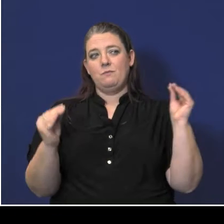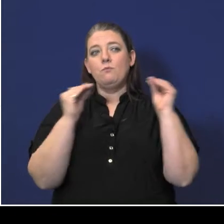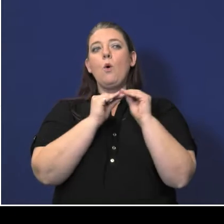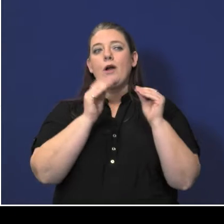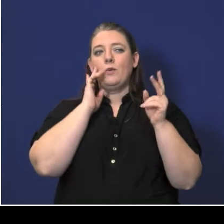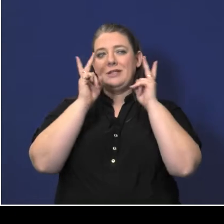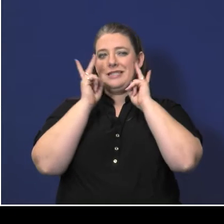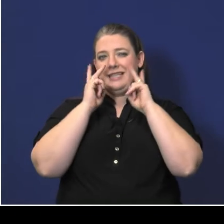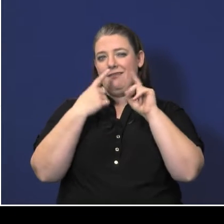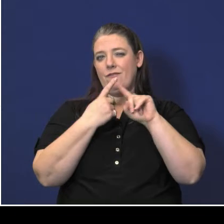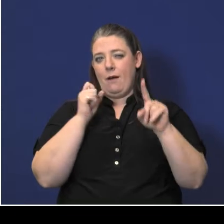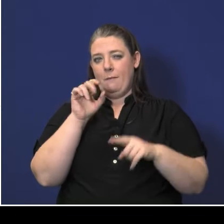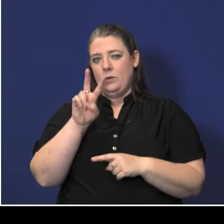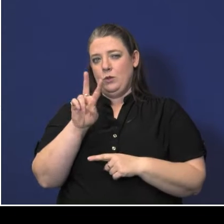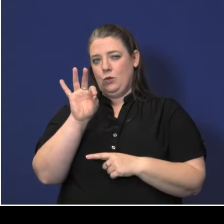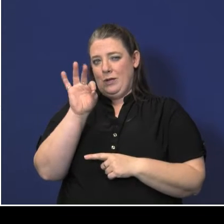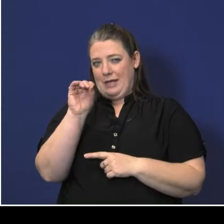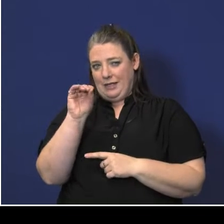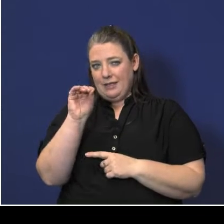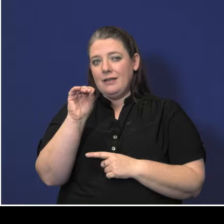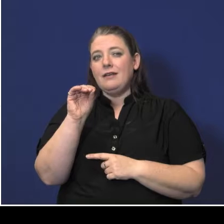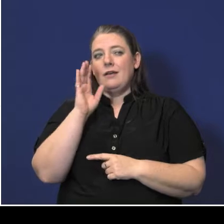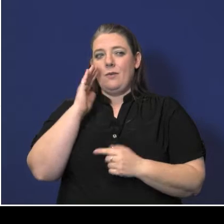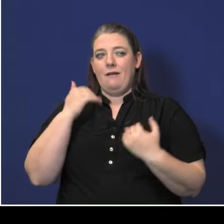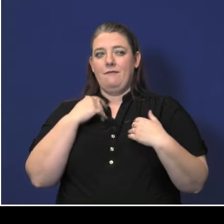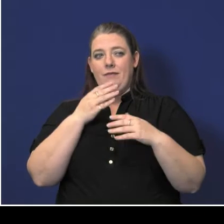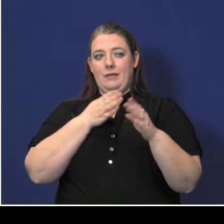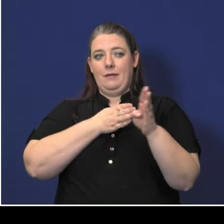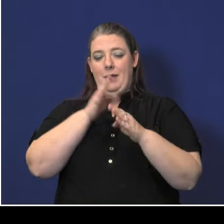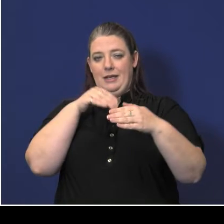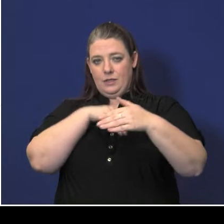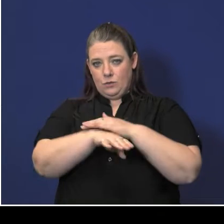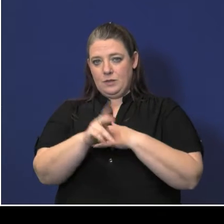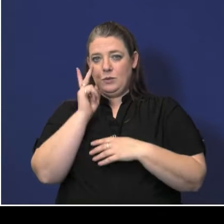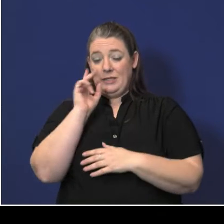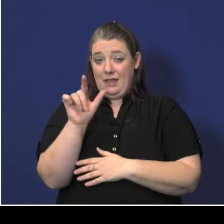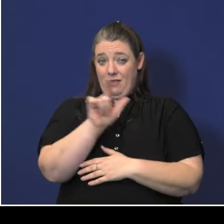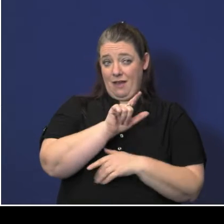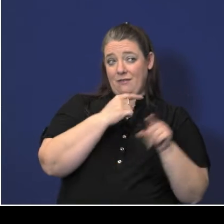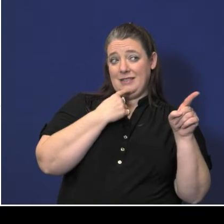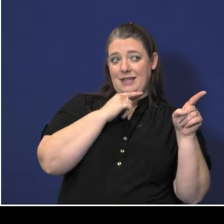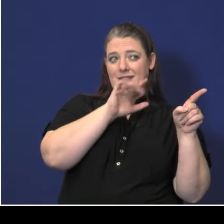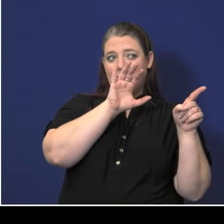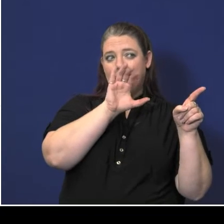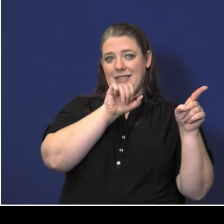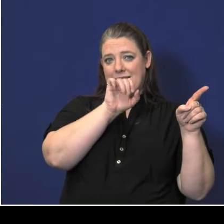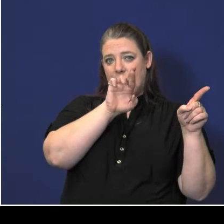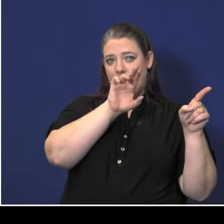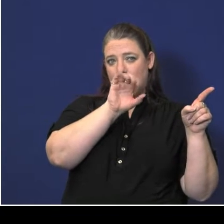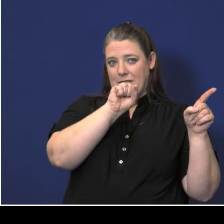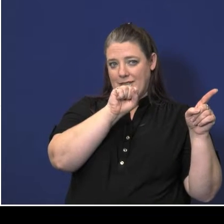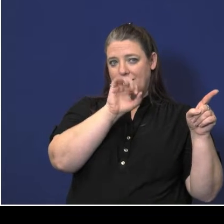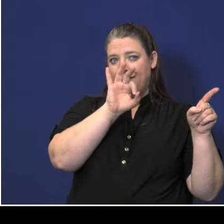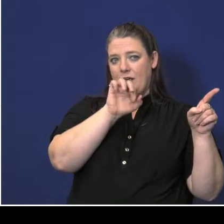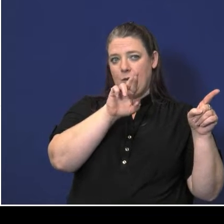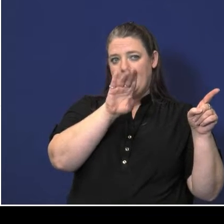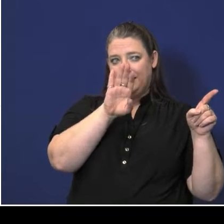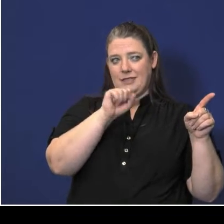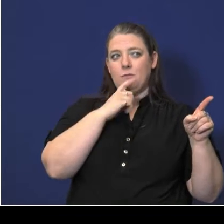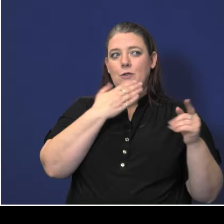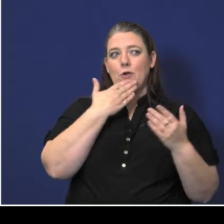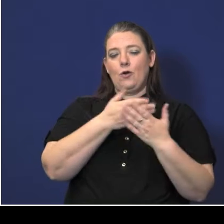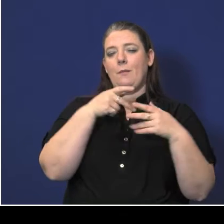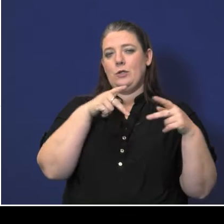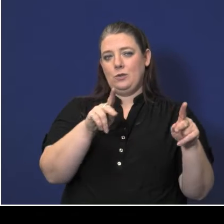to see to 290. Not only do we have the main entrance there, but if you can see on the left where it says Cypress-Fairbanks, we also thought it was a great opportunity